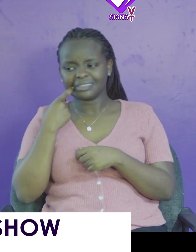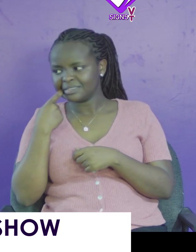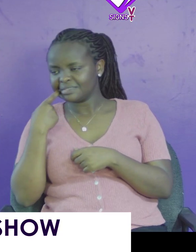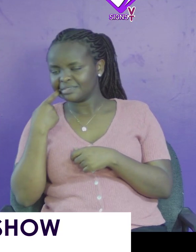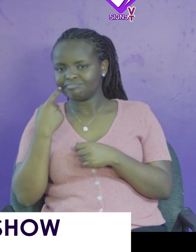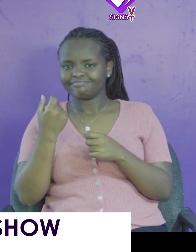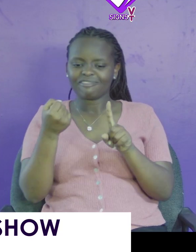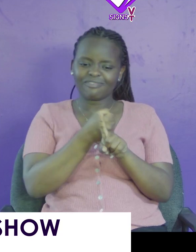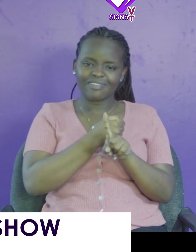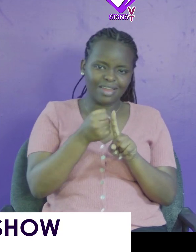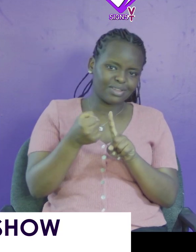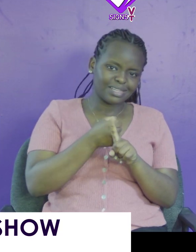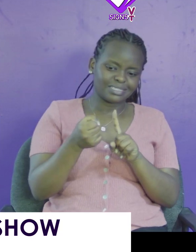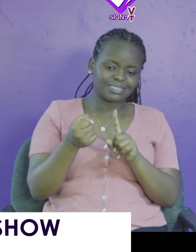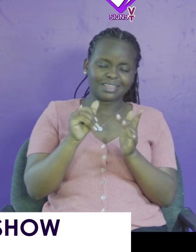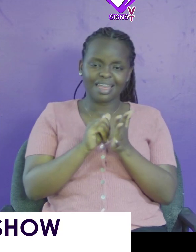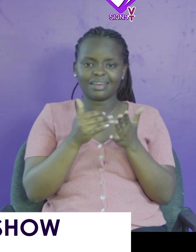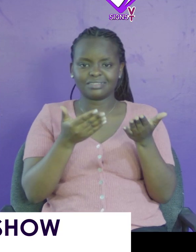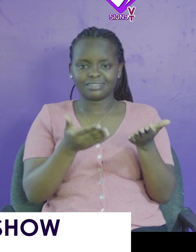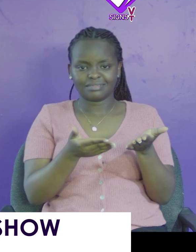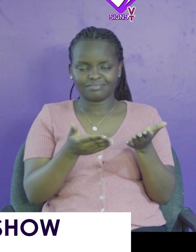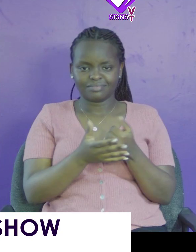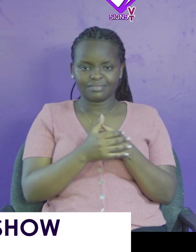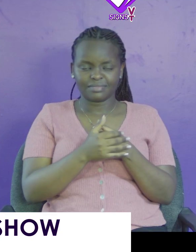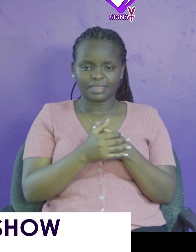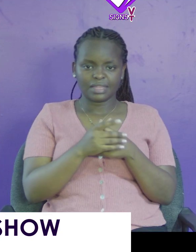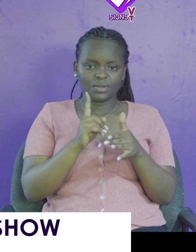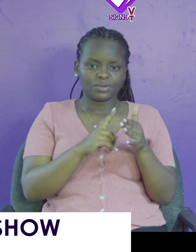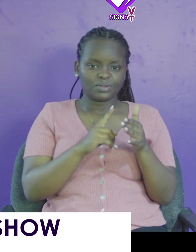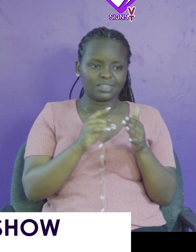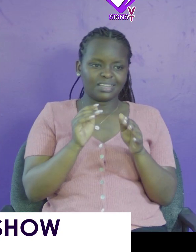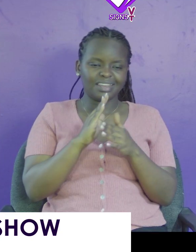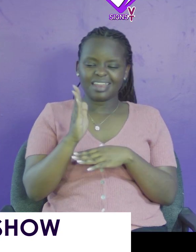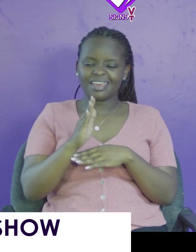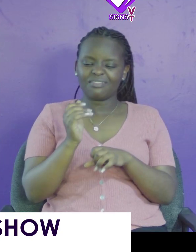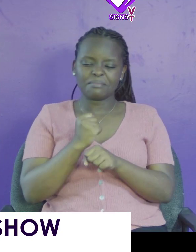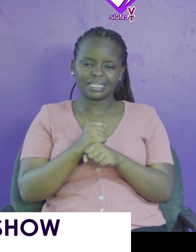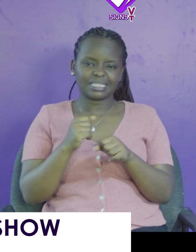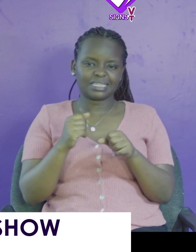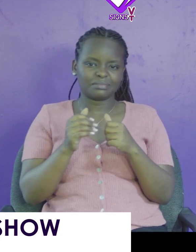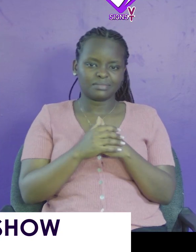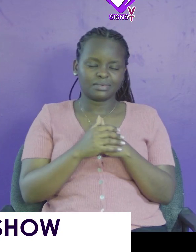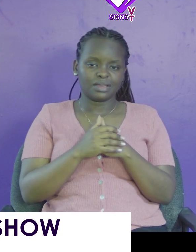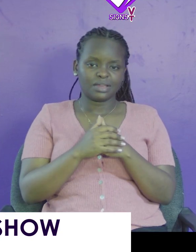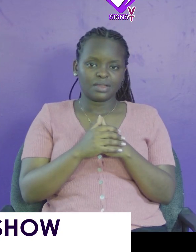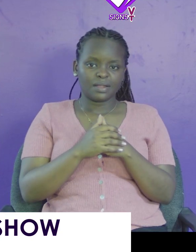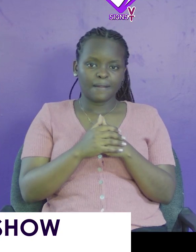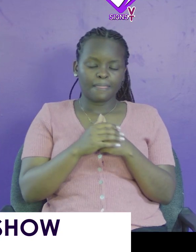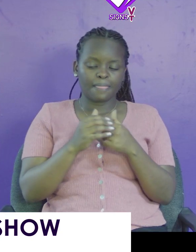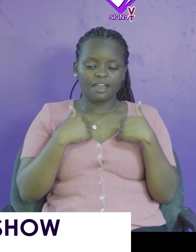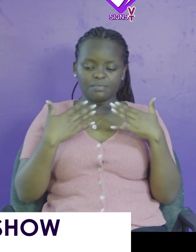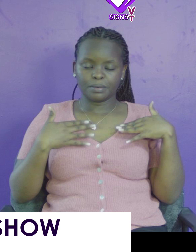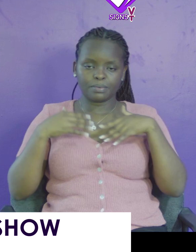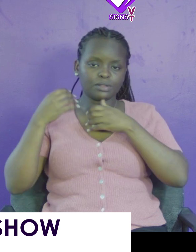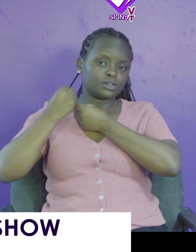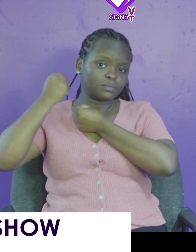And that one, whatever they're doing will never make them to be. Actually, on the extreme, they would even commit suicide. Of course,